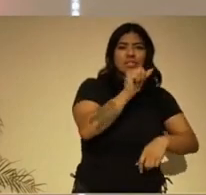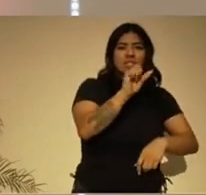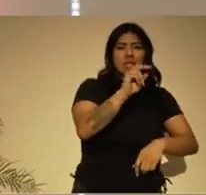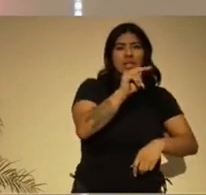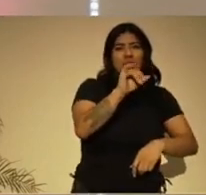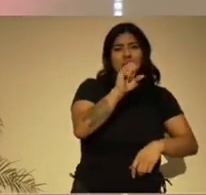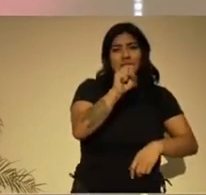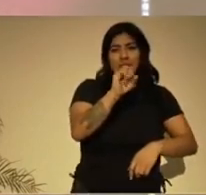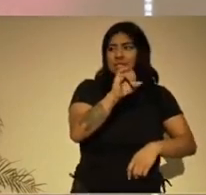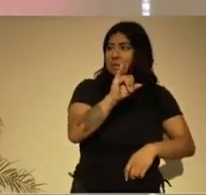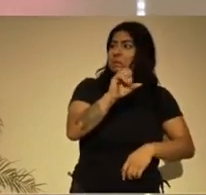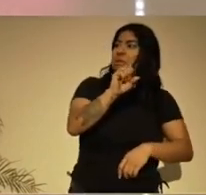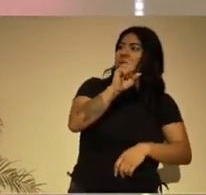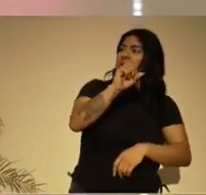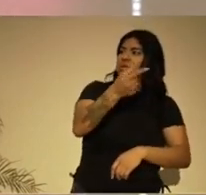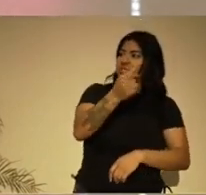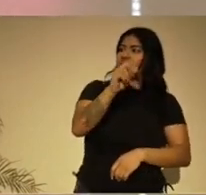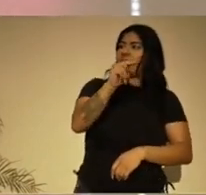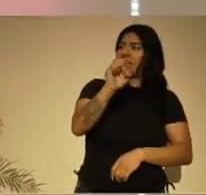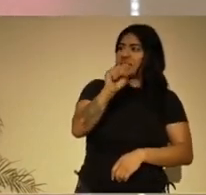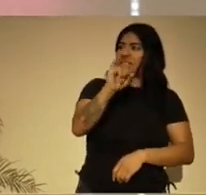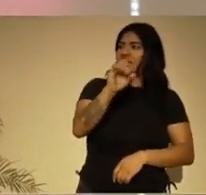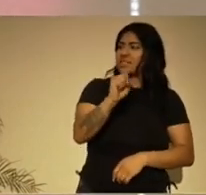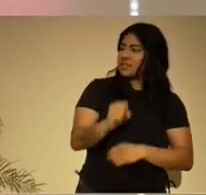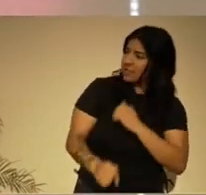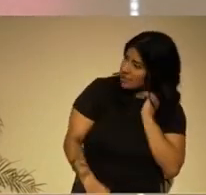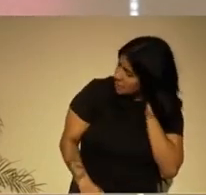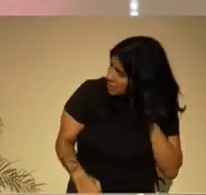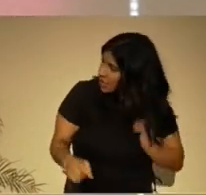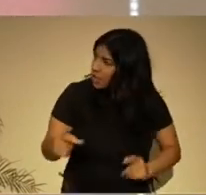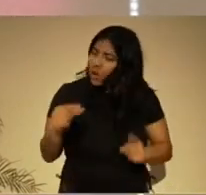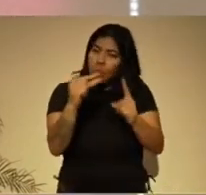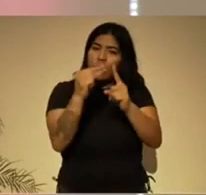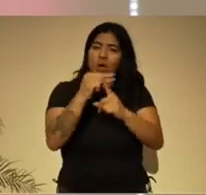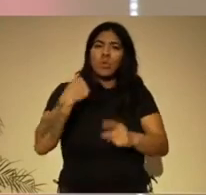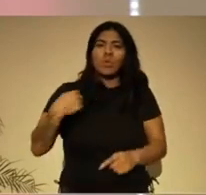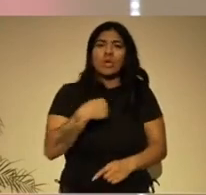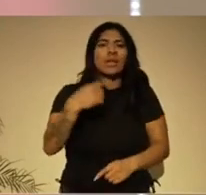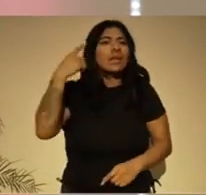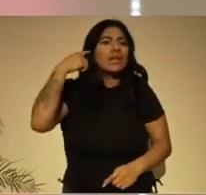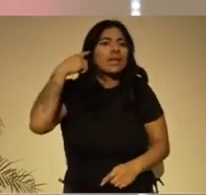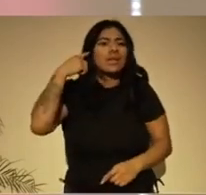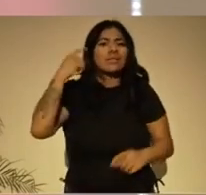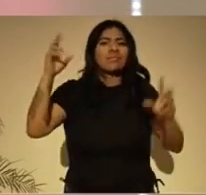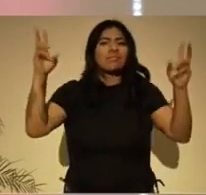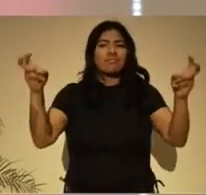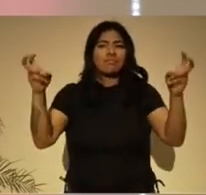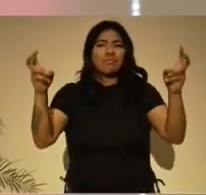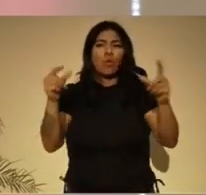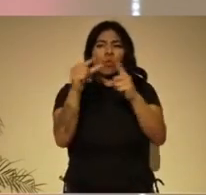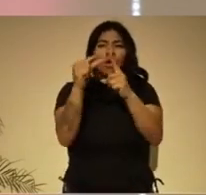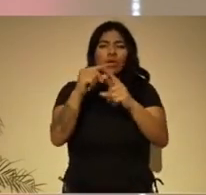And I want to introduce you to a word that we hear a lot in church and a word that we hear all the time, sin.